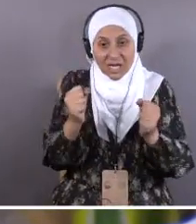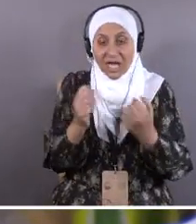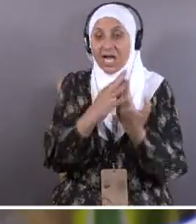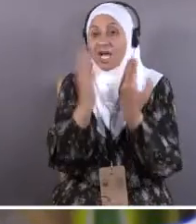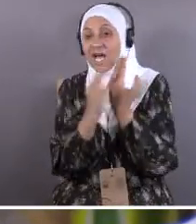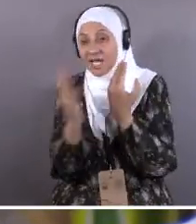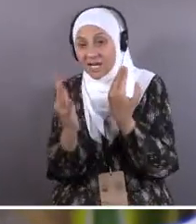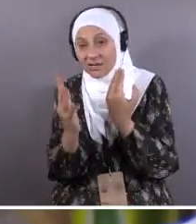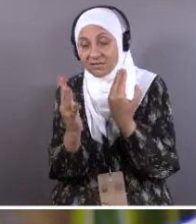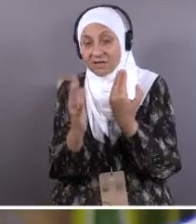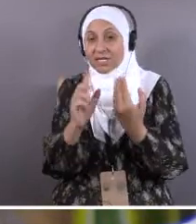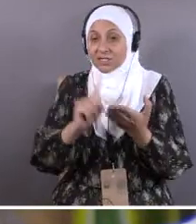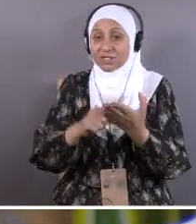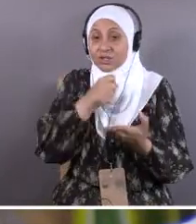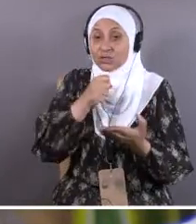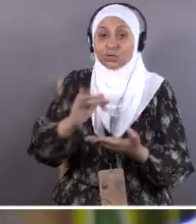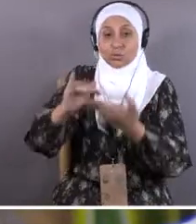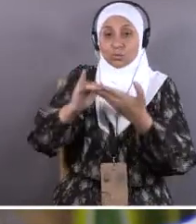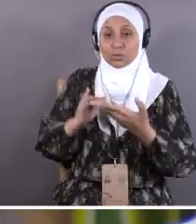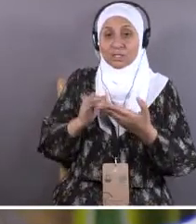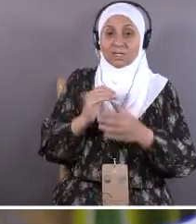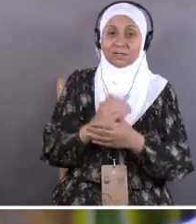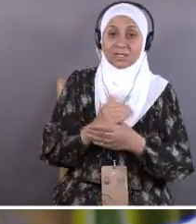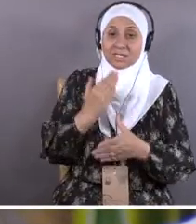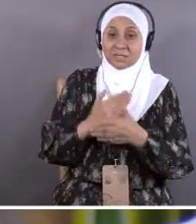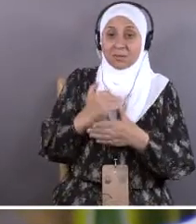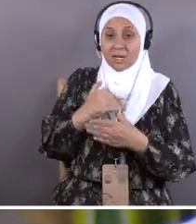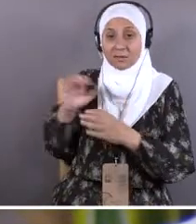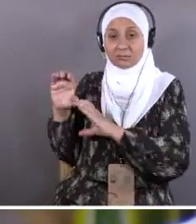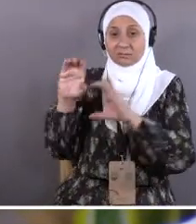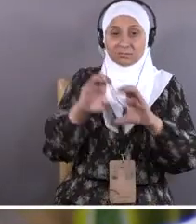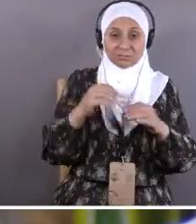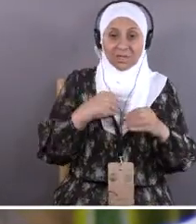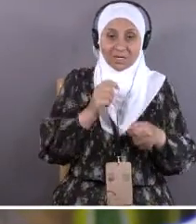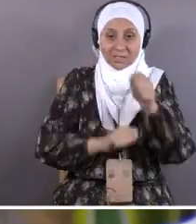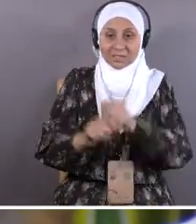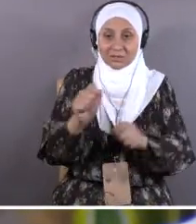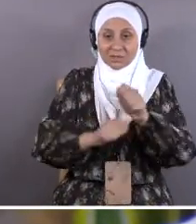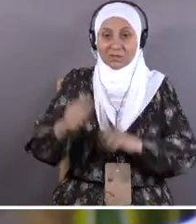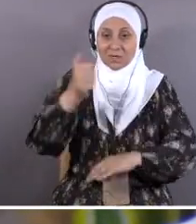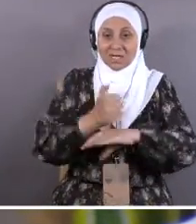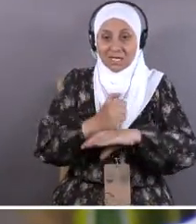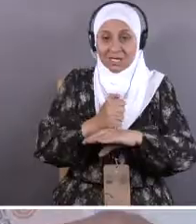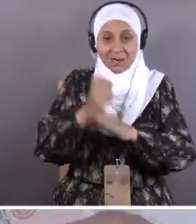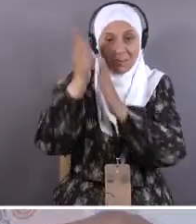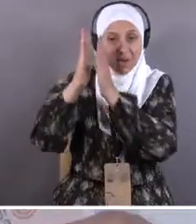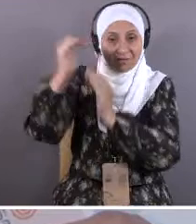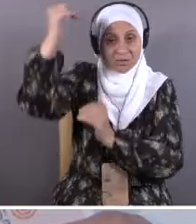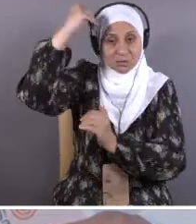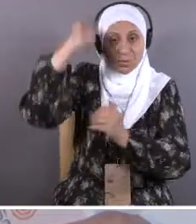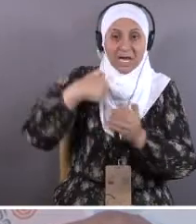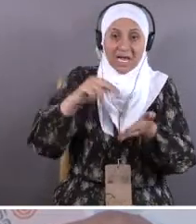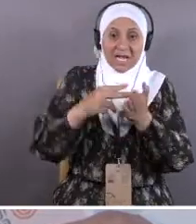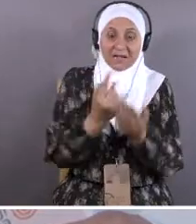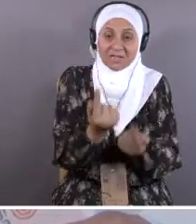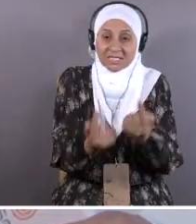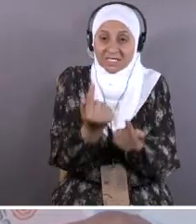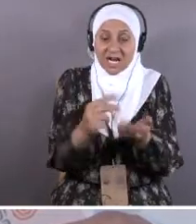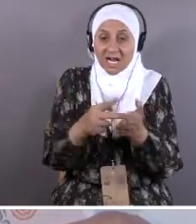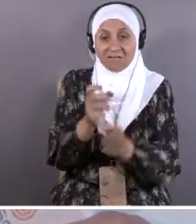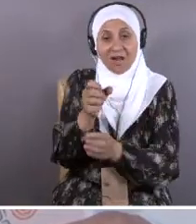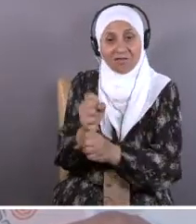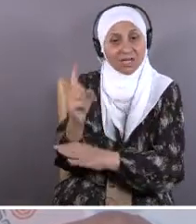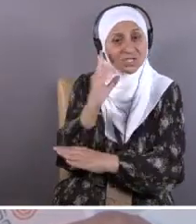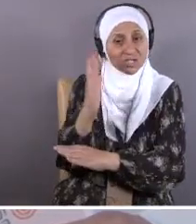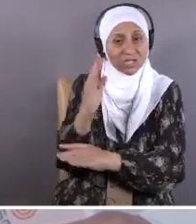seasons. And it's all thanks to my grandfather. May God have mercy on his soul. I have knowledge on